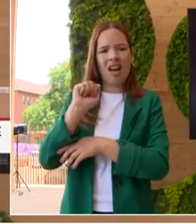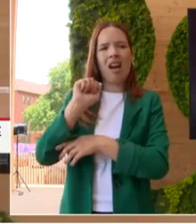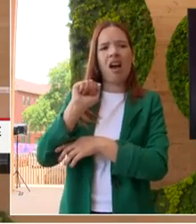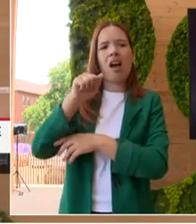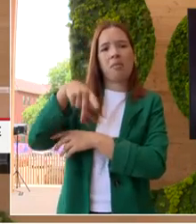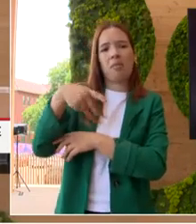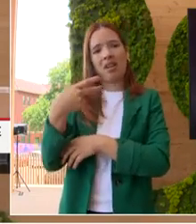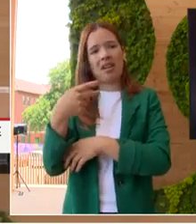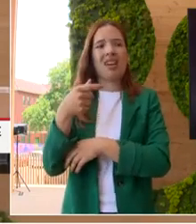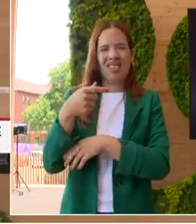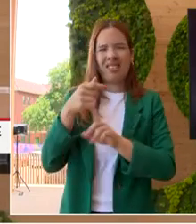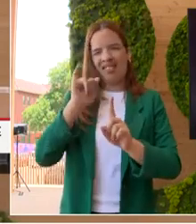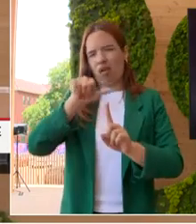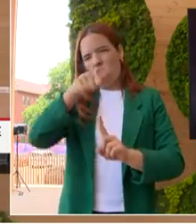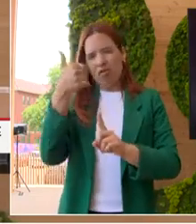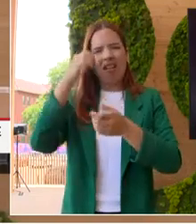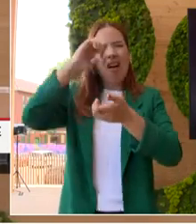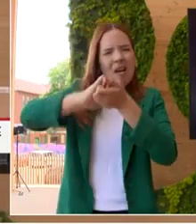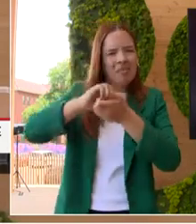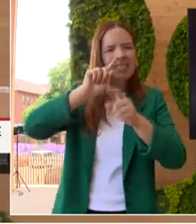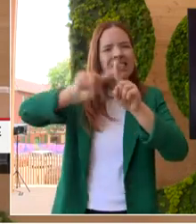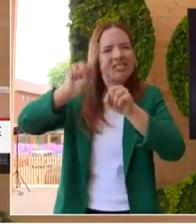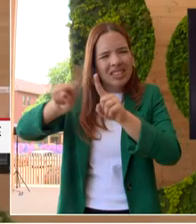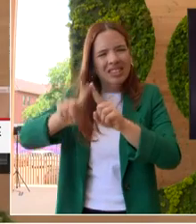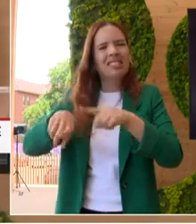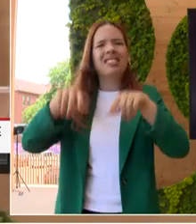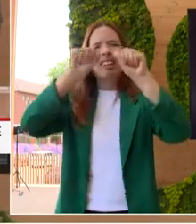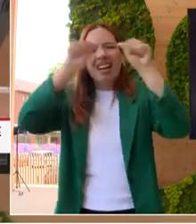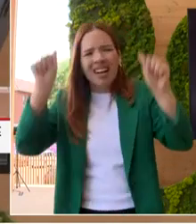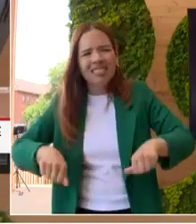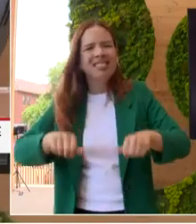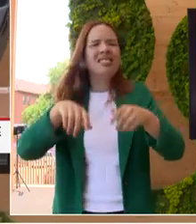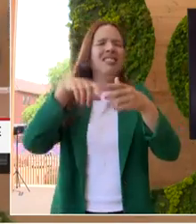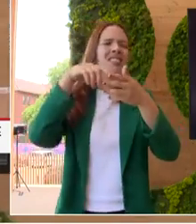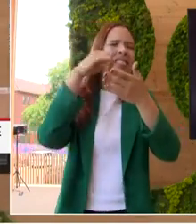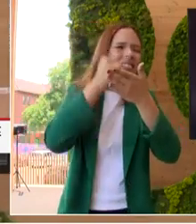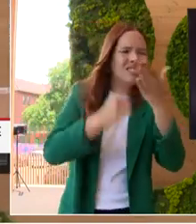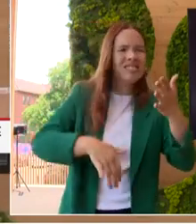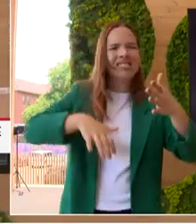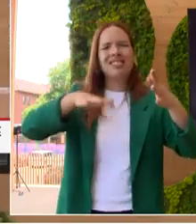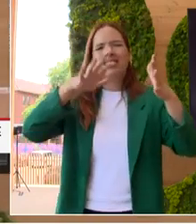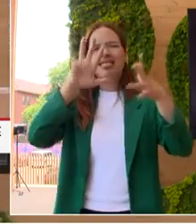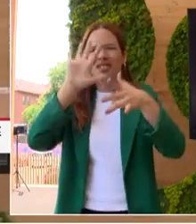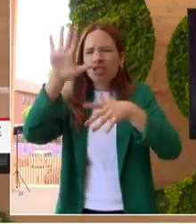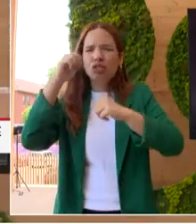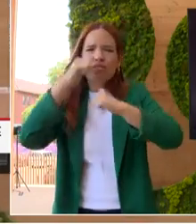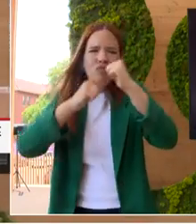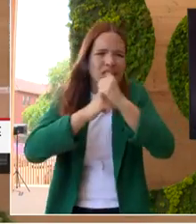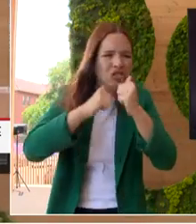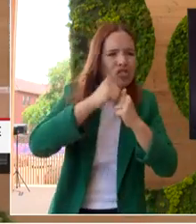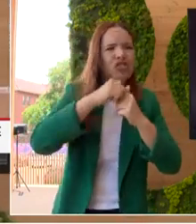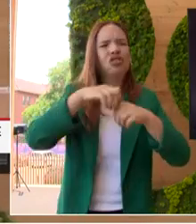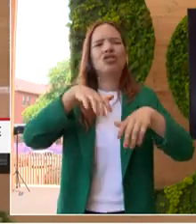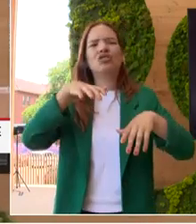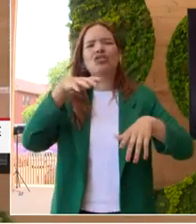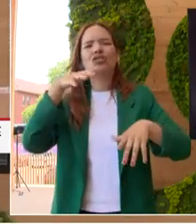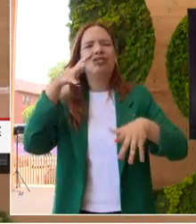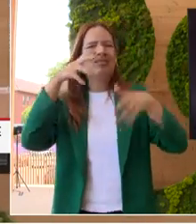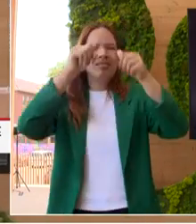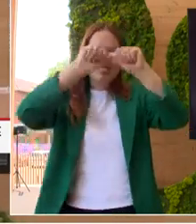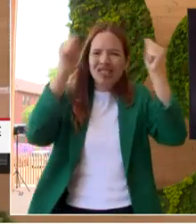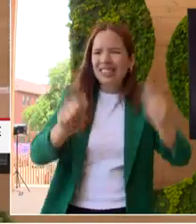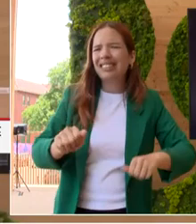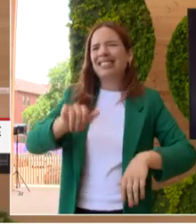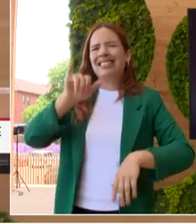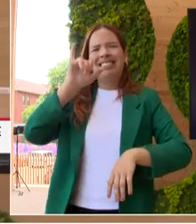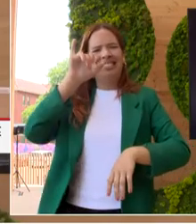of the designers, architects, contractors, and builders, including StructureCraft, who who helped us put this giant wood